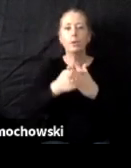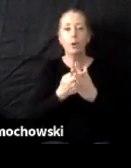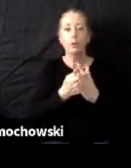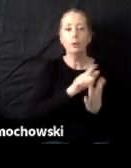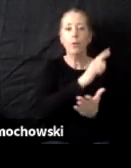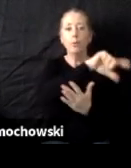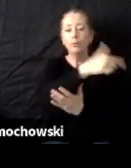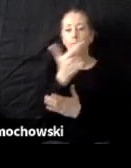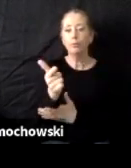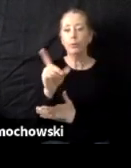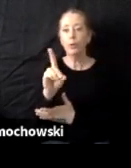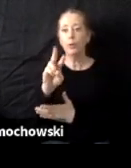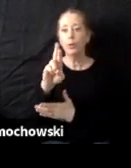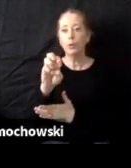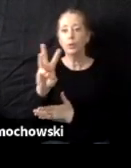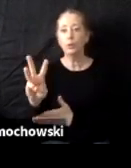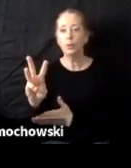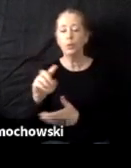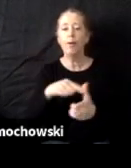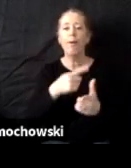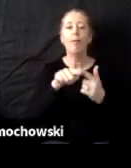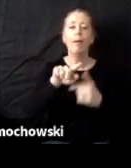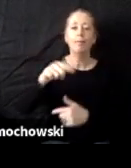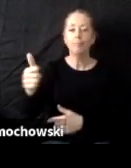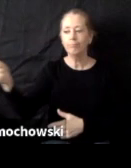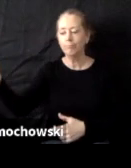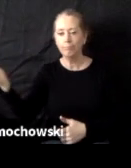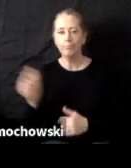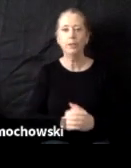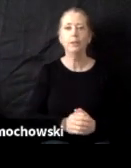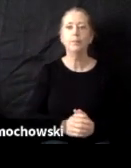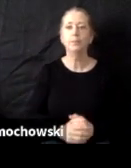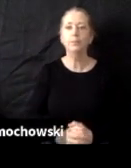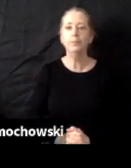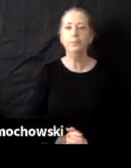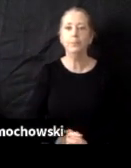to get us started, and then he can pass to additional members of our team.